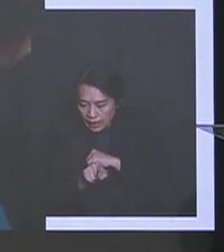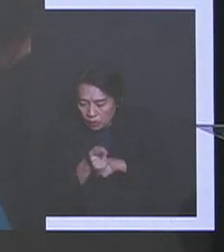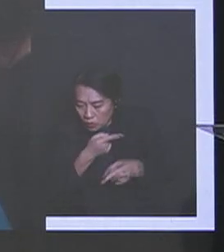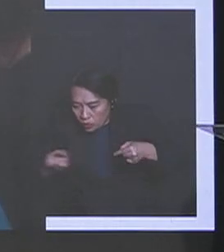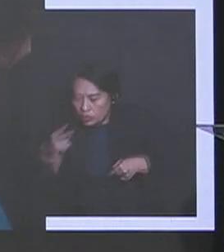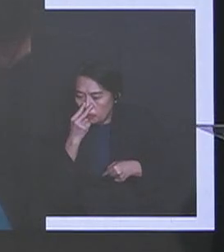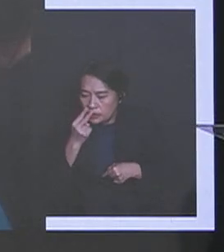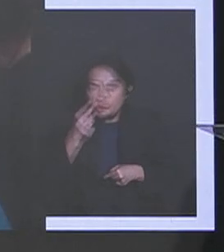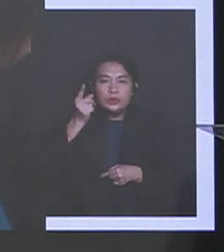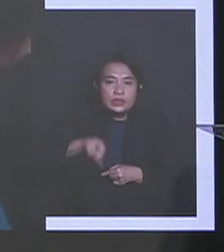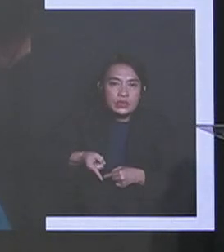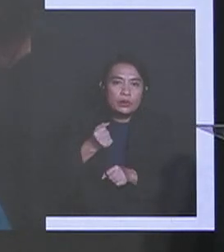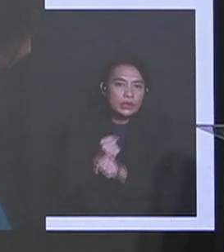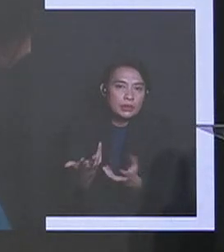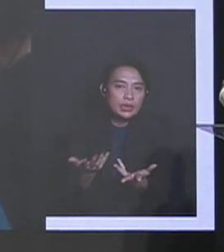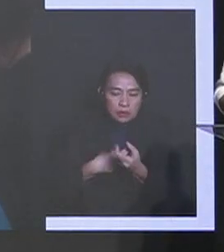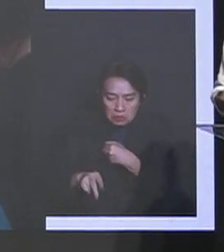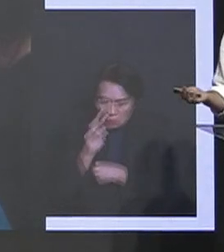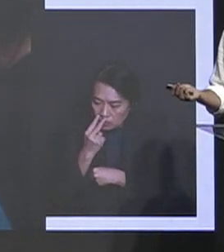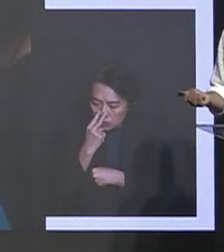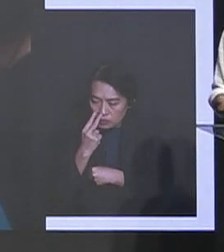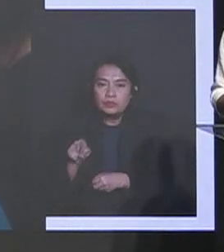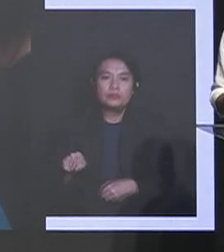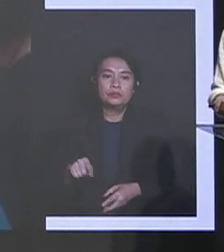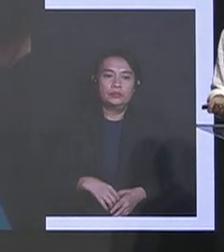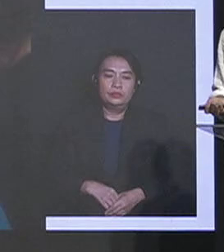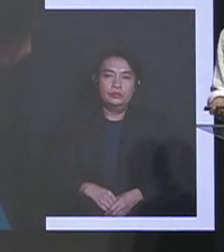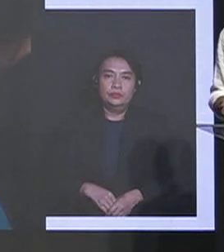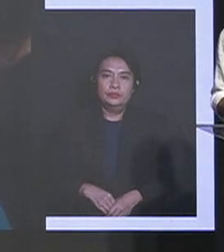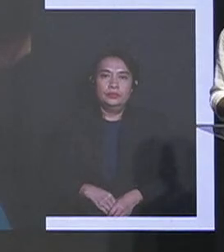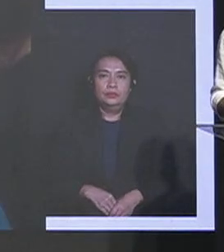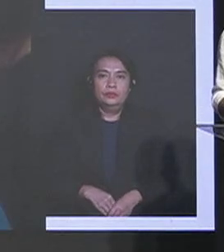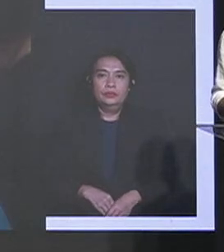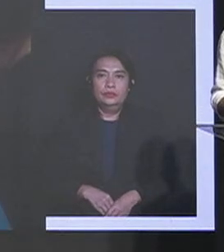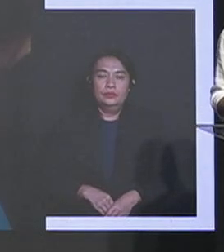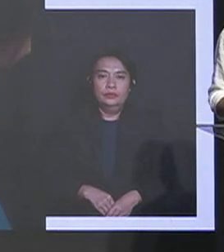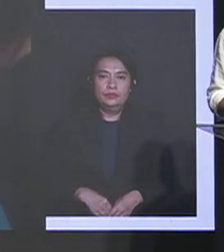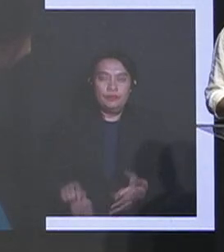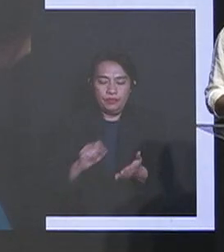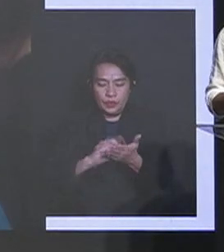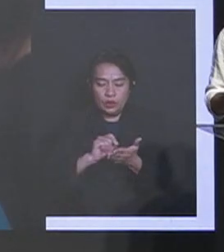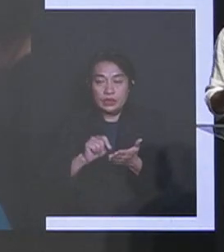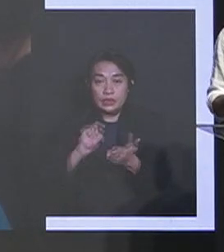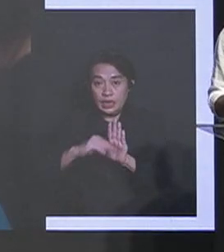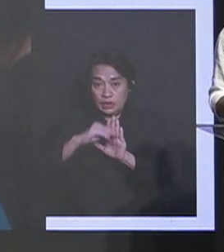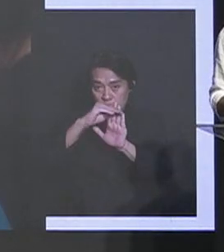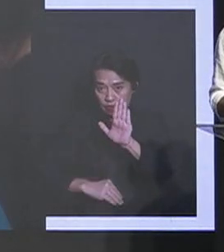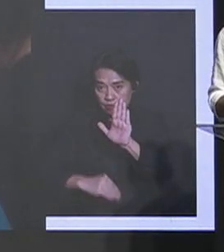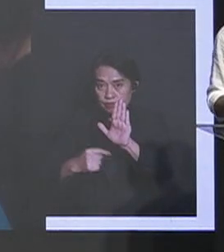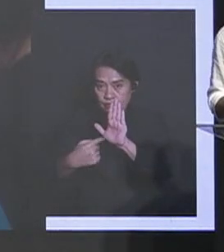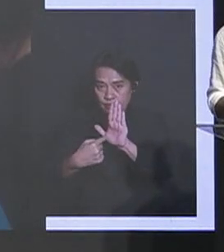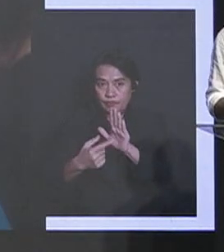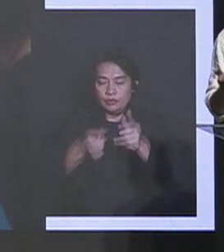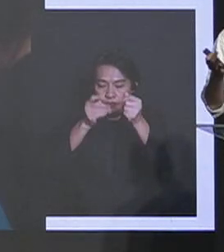way. And policy, setting design policy. This isn't something I certainly did not learn in architecture school, but the power of